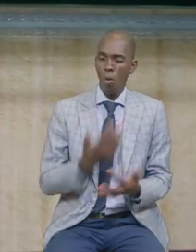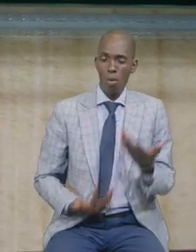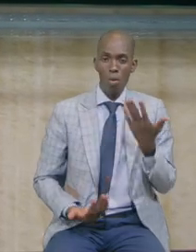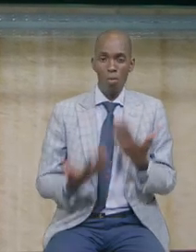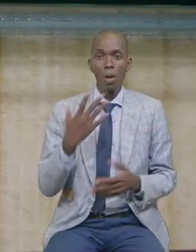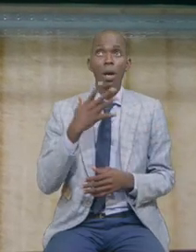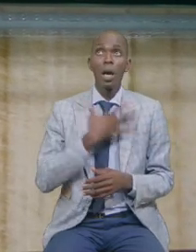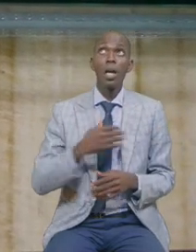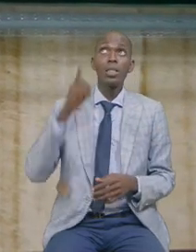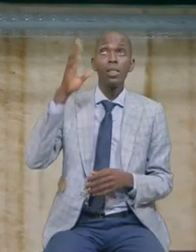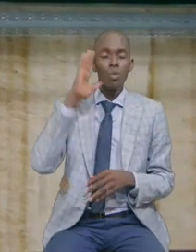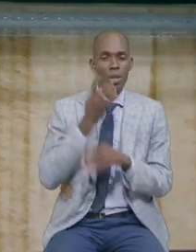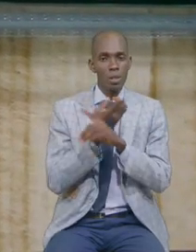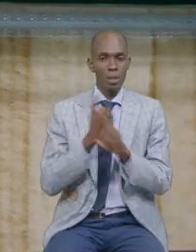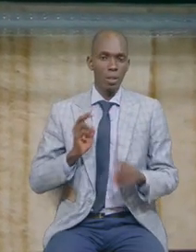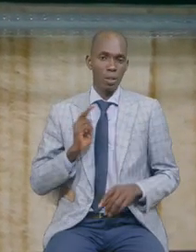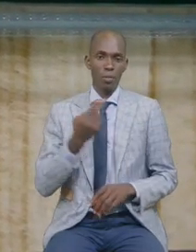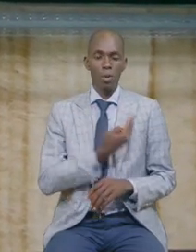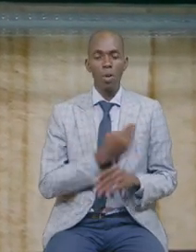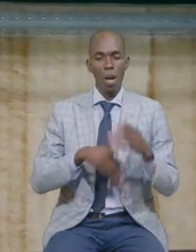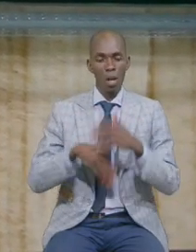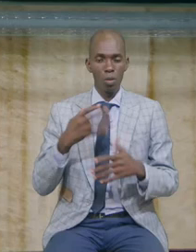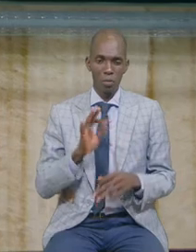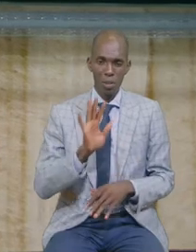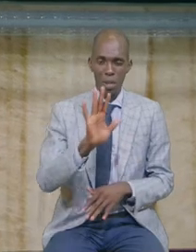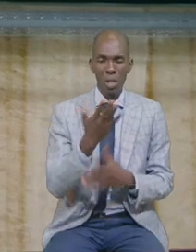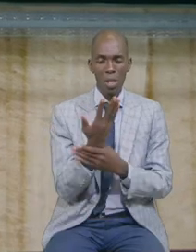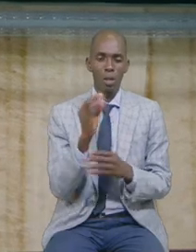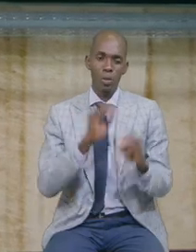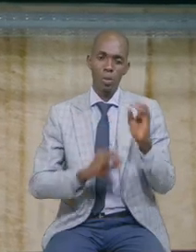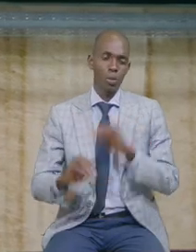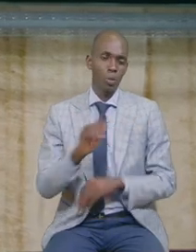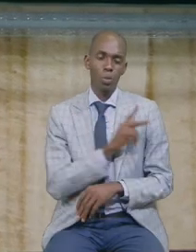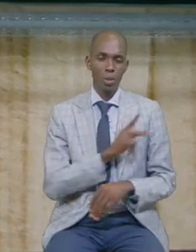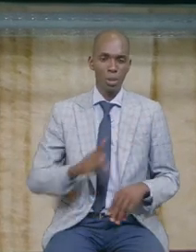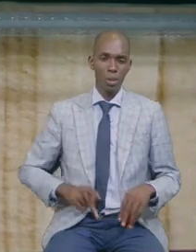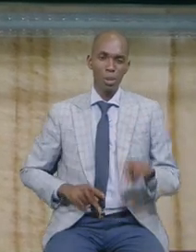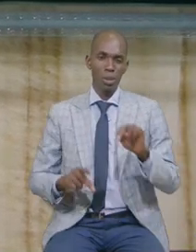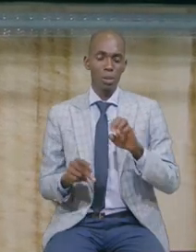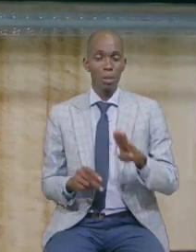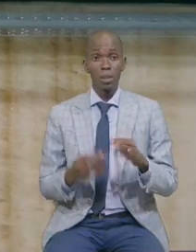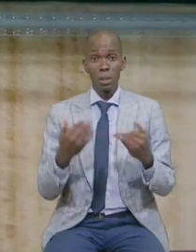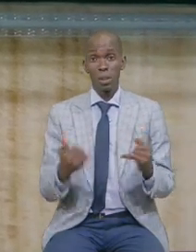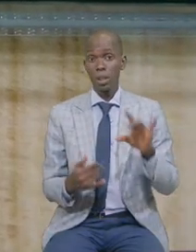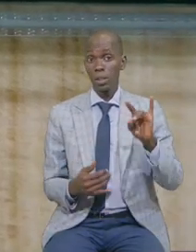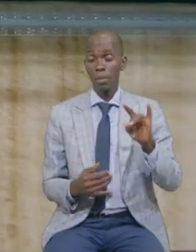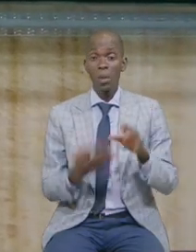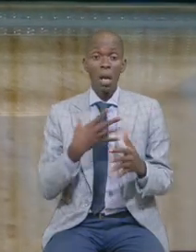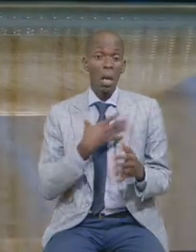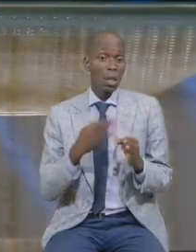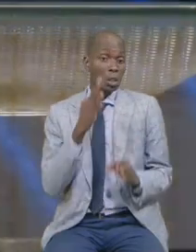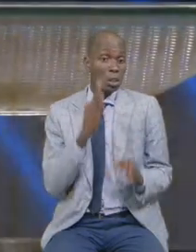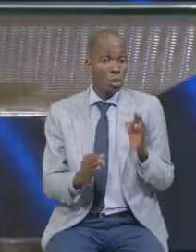us out of thine hand, O King. Verse 18 now. In verse 18, but if not, be it